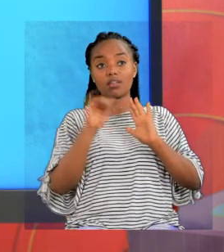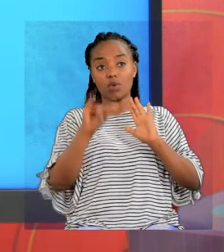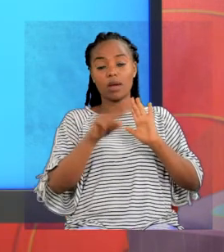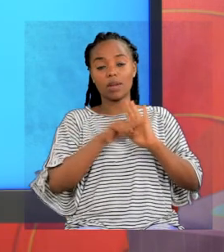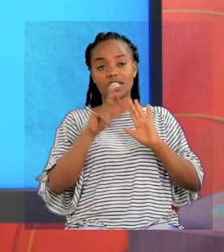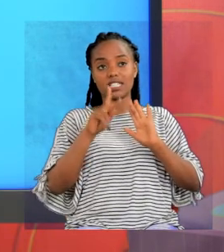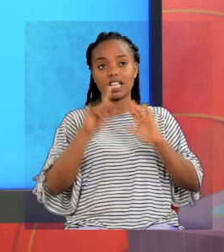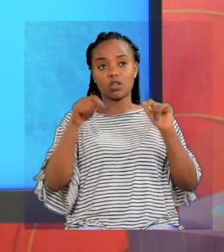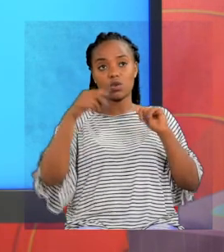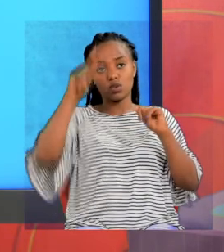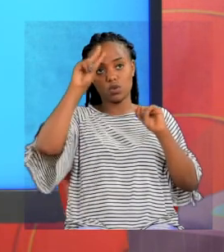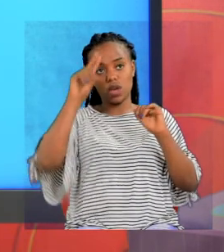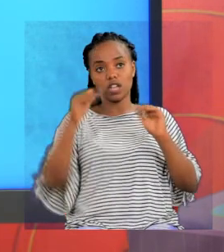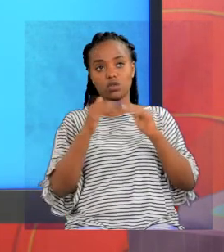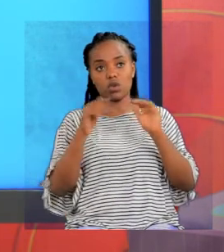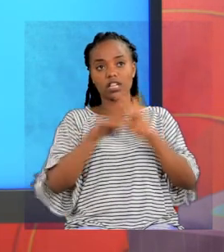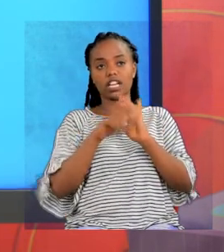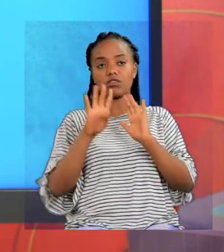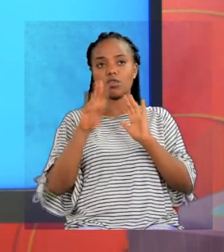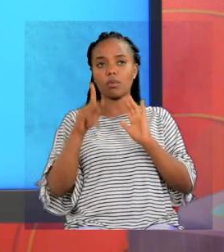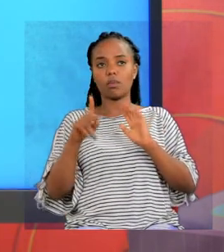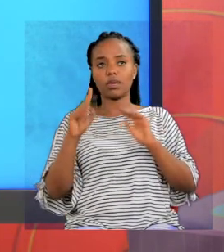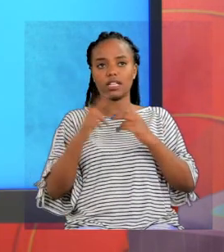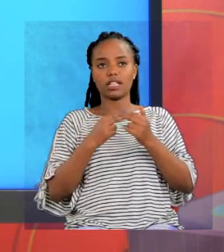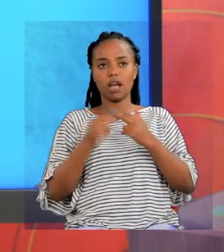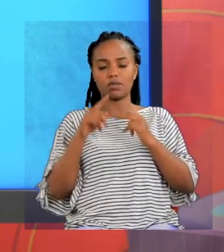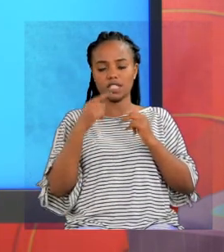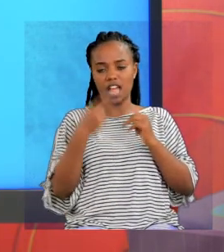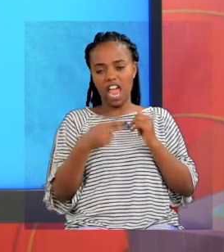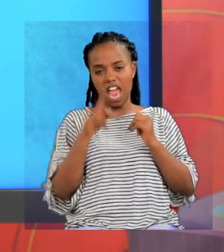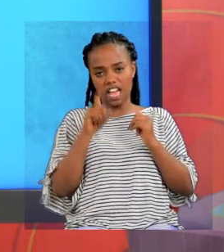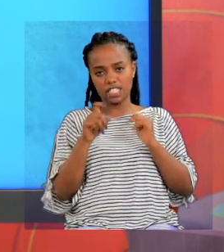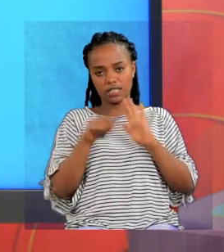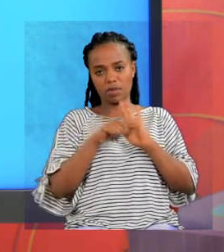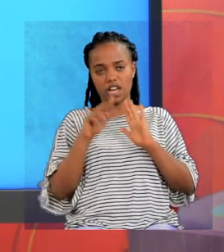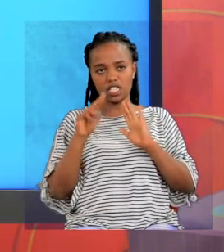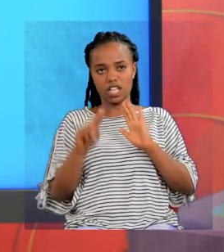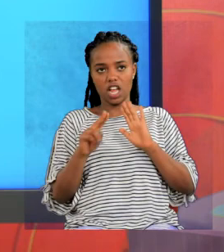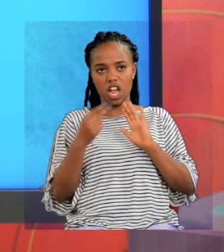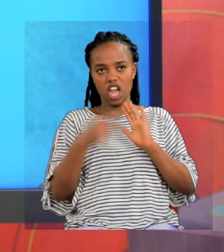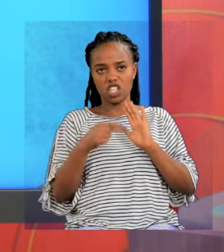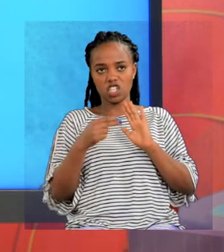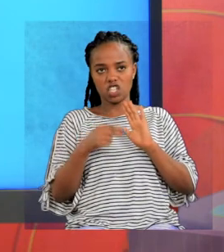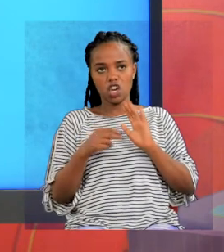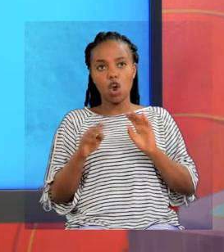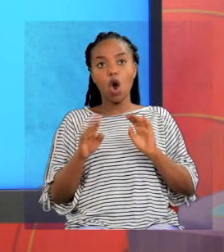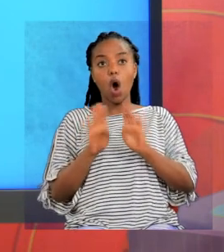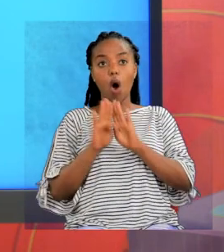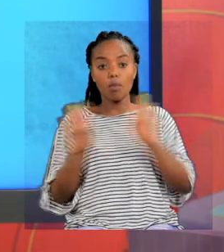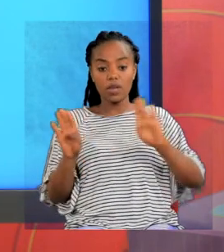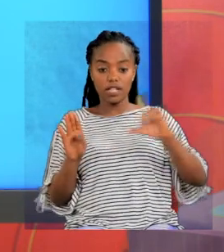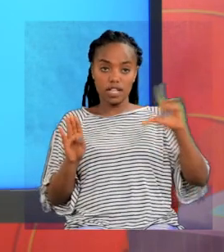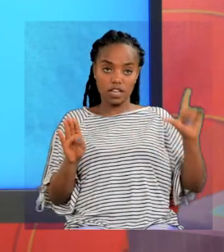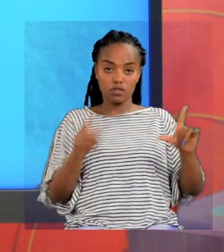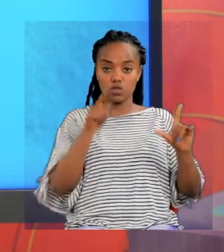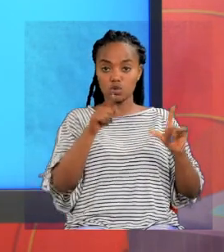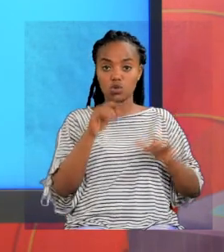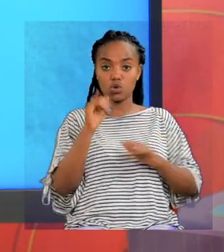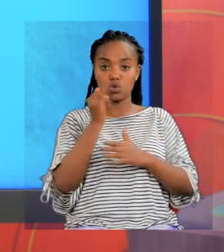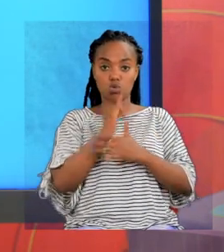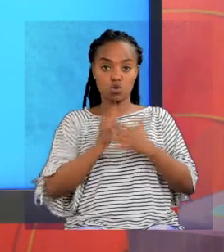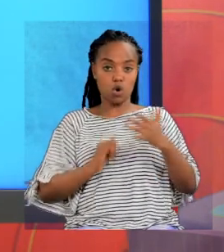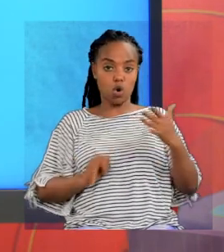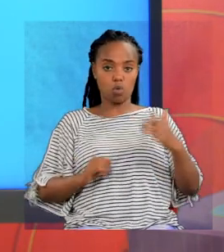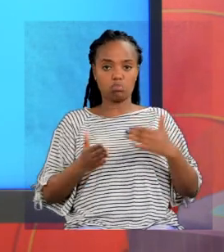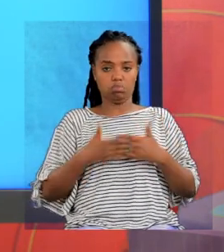negative 4p times x minus h, it opens to the left since this one is negative. So you draw, roughly